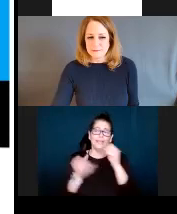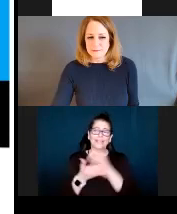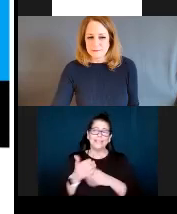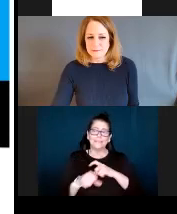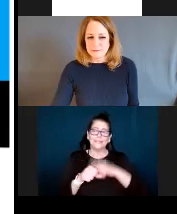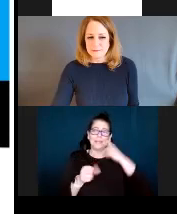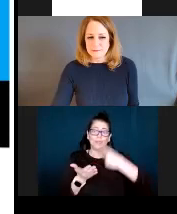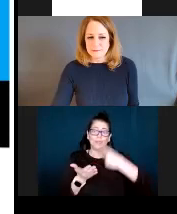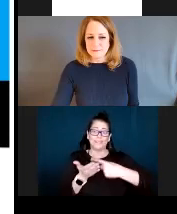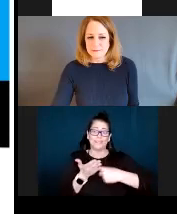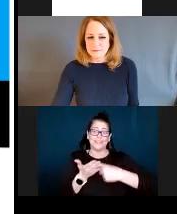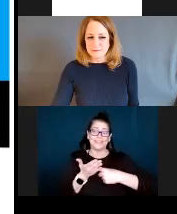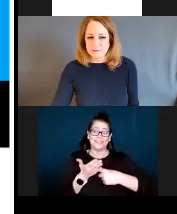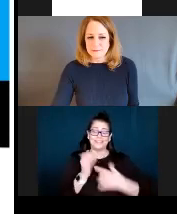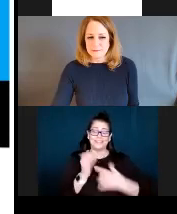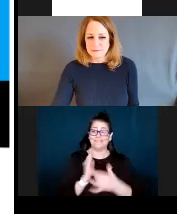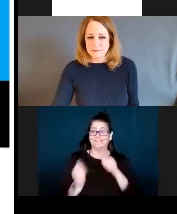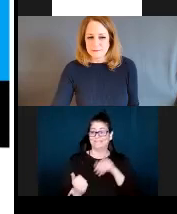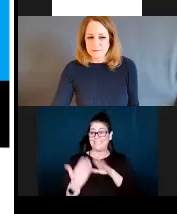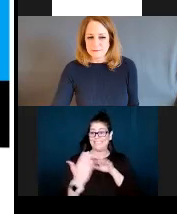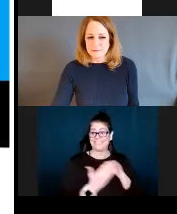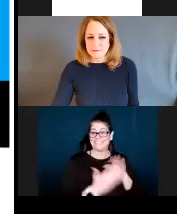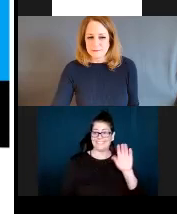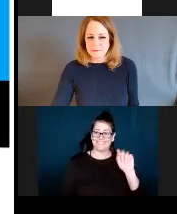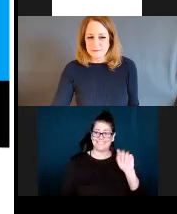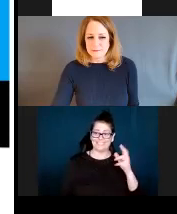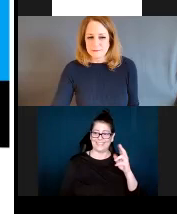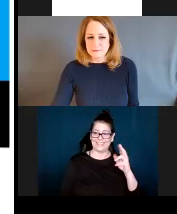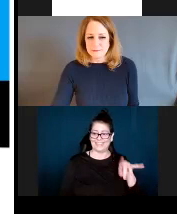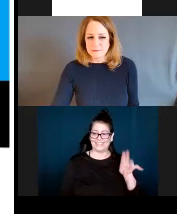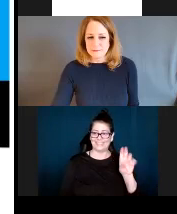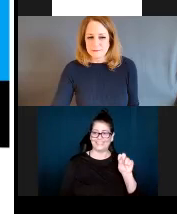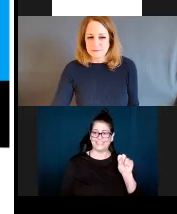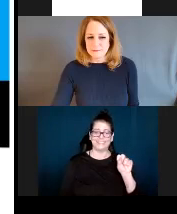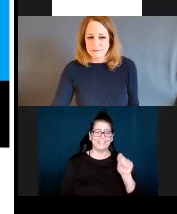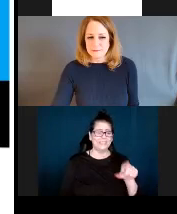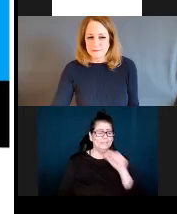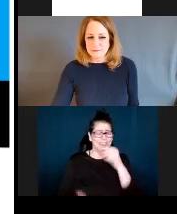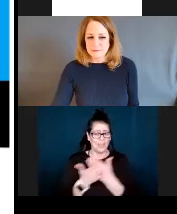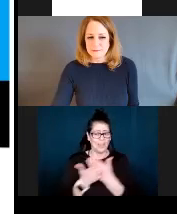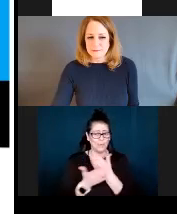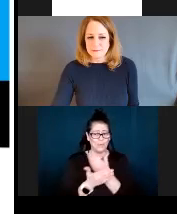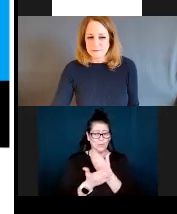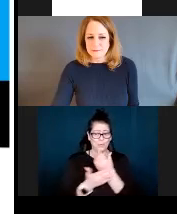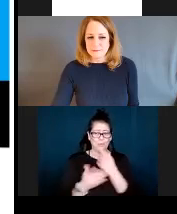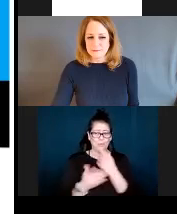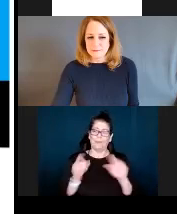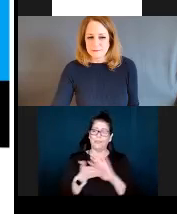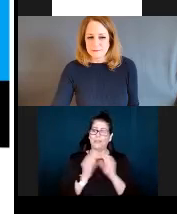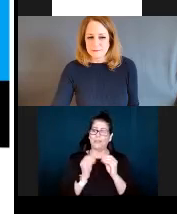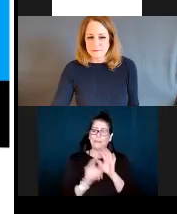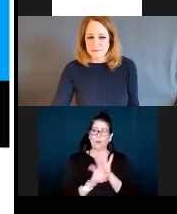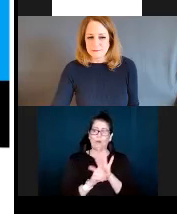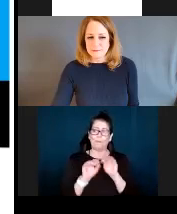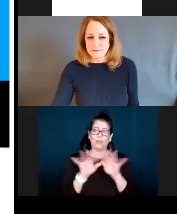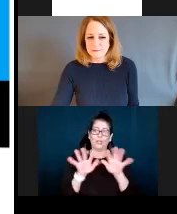techniques. Grounding techniques are not new, but we have seen a lot more people talking about them, and we've learned